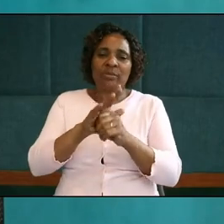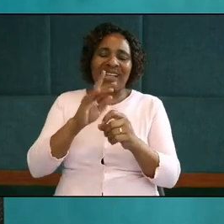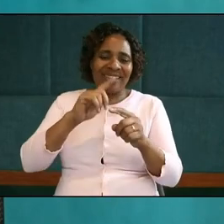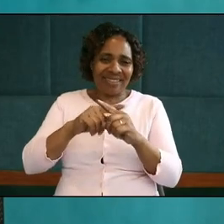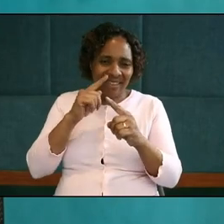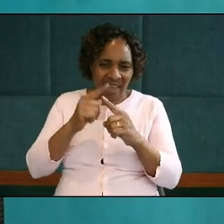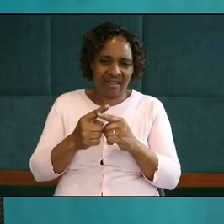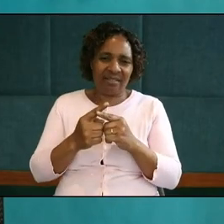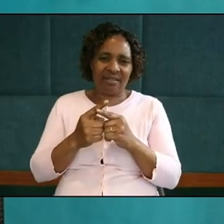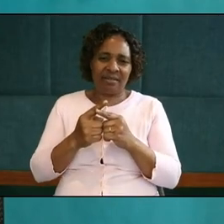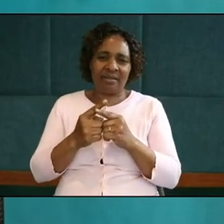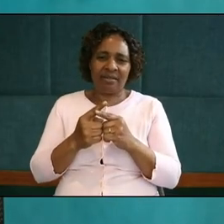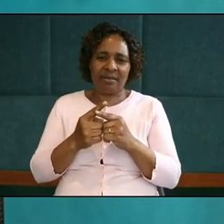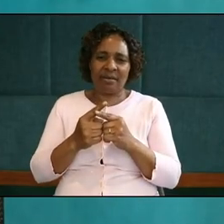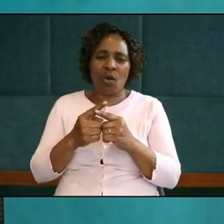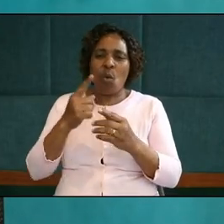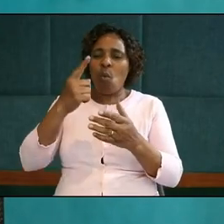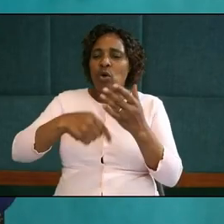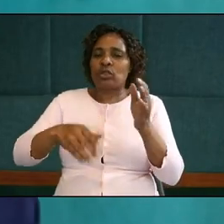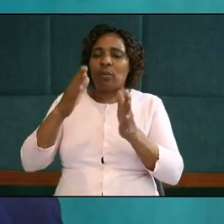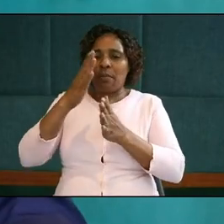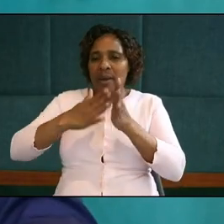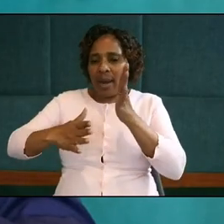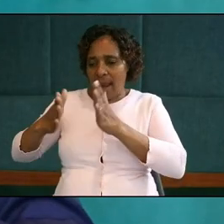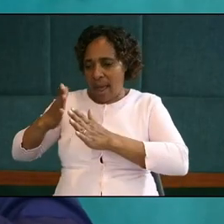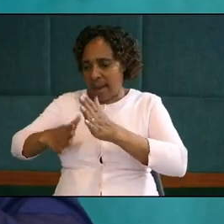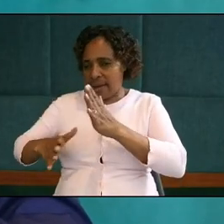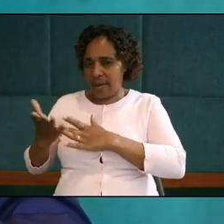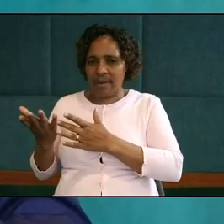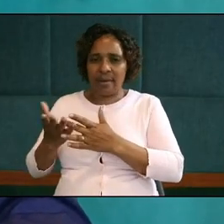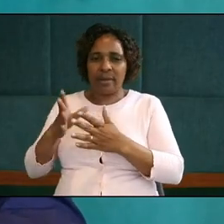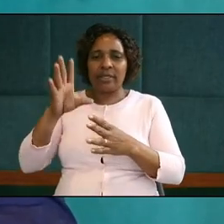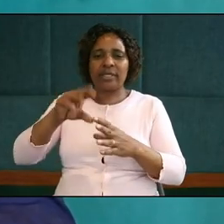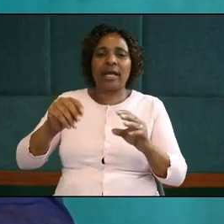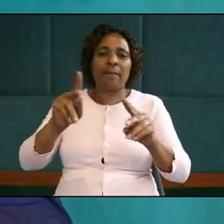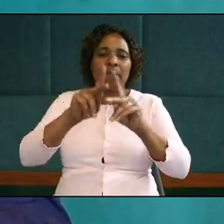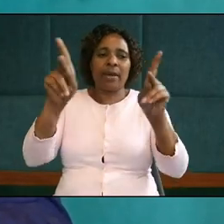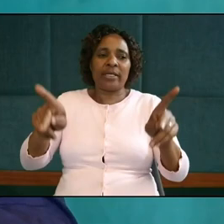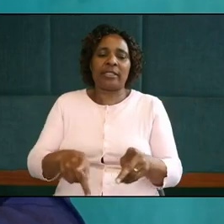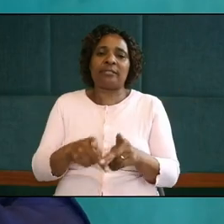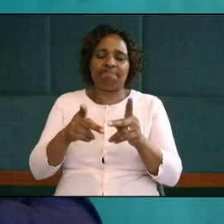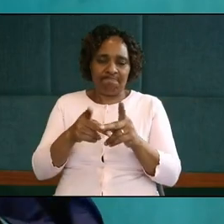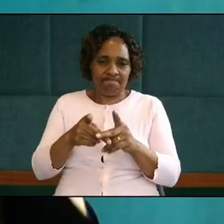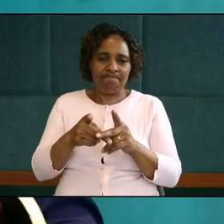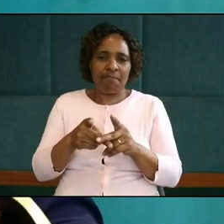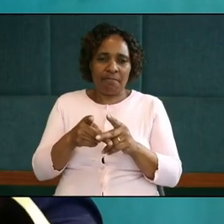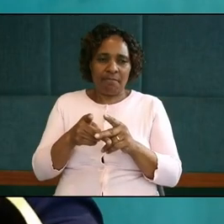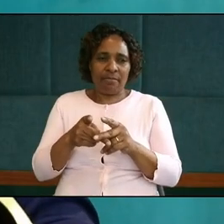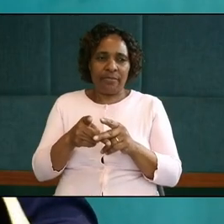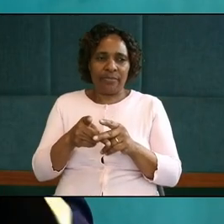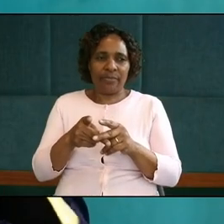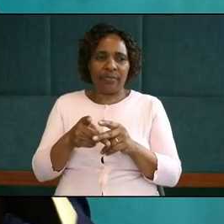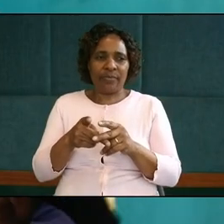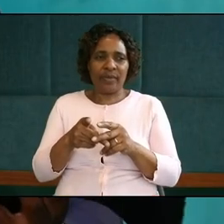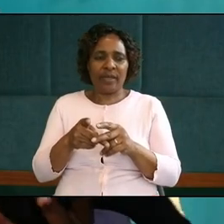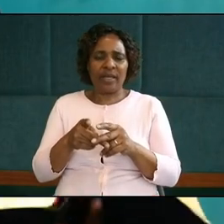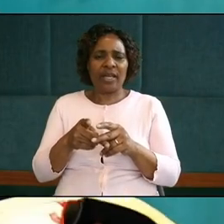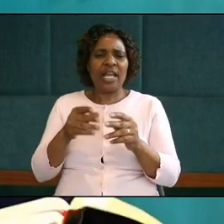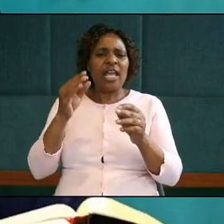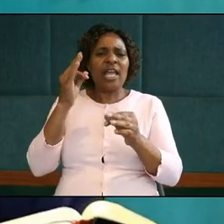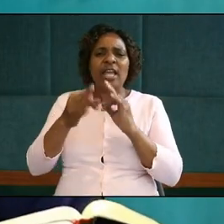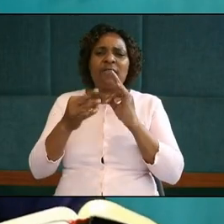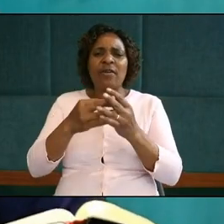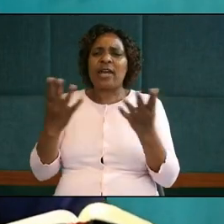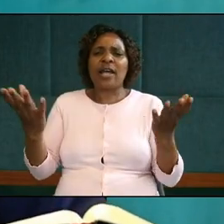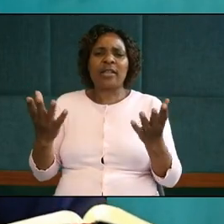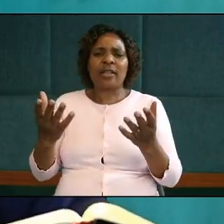thy? Then what you have planned will take place. Then what you have planned will take place. Is there any other